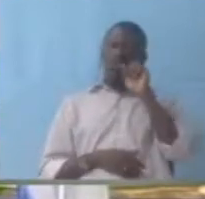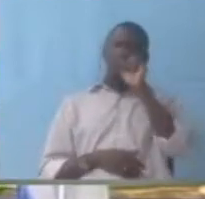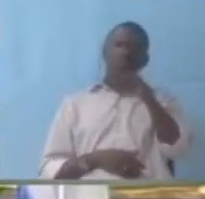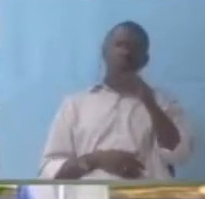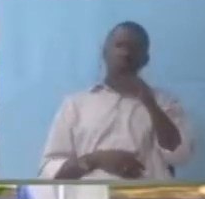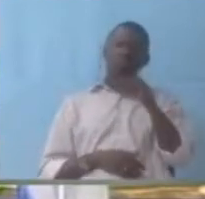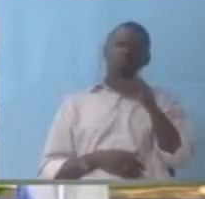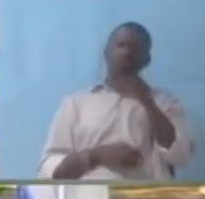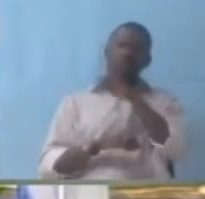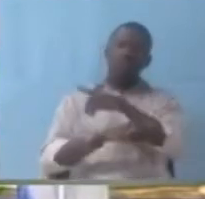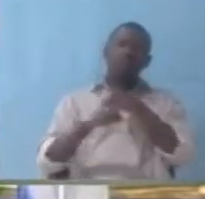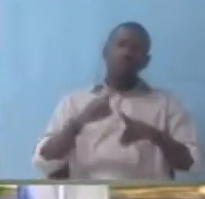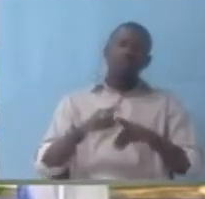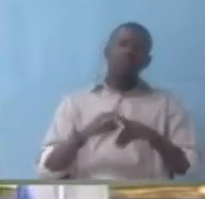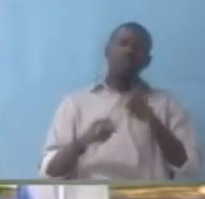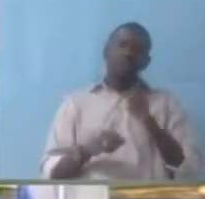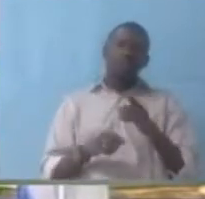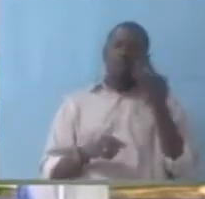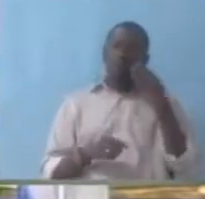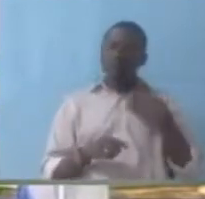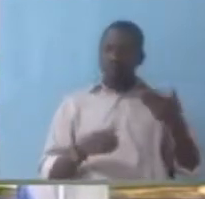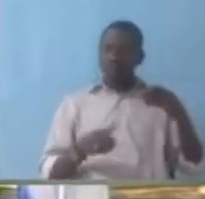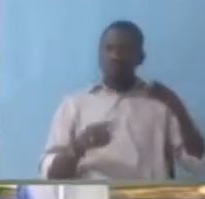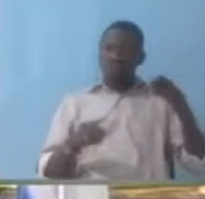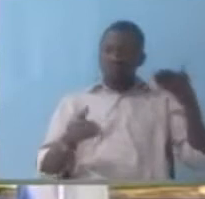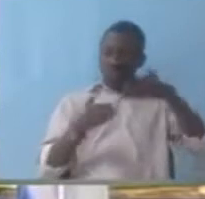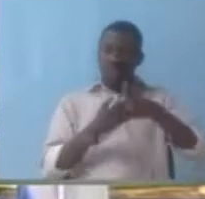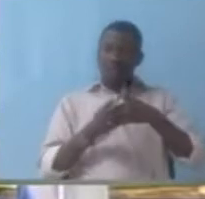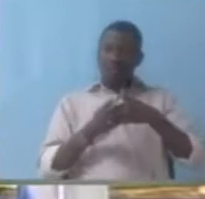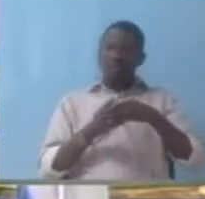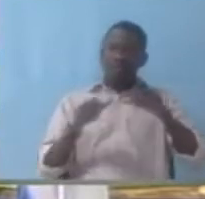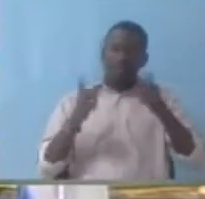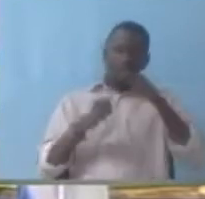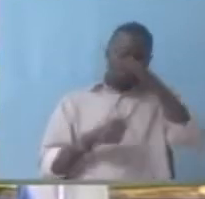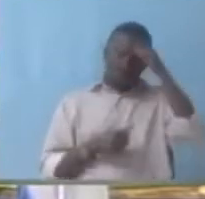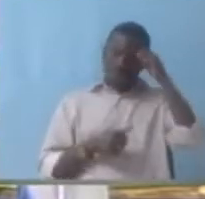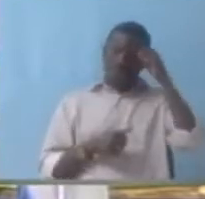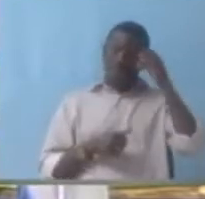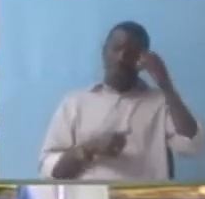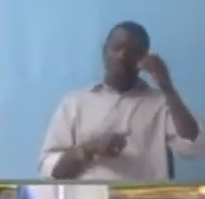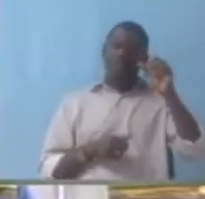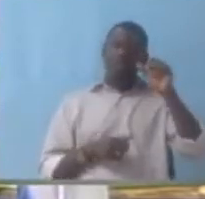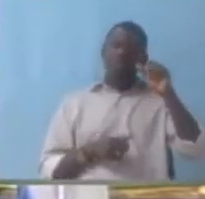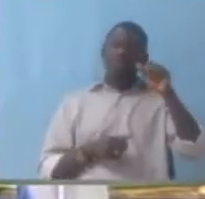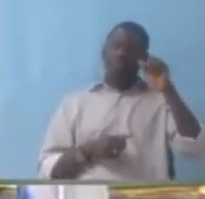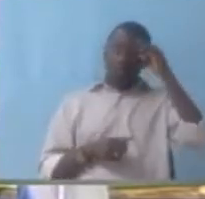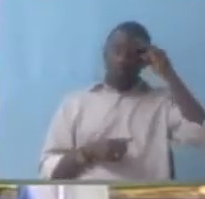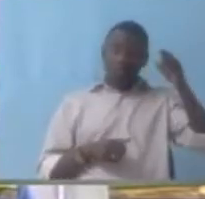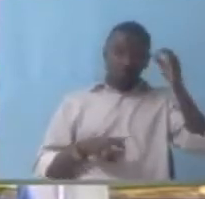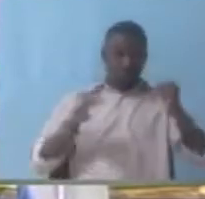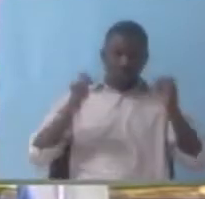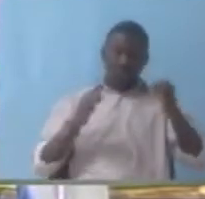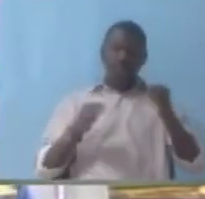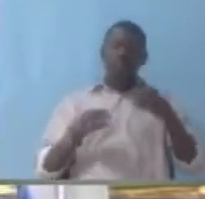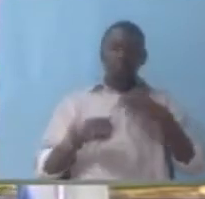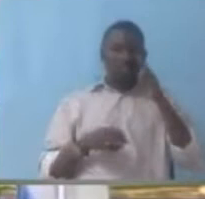is that when you came as acting attorney general, you came to basically stabilize the situation. Na nyimfa mle wato